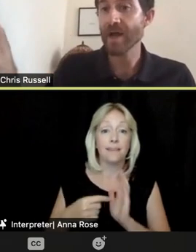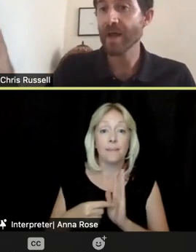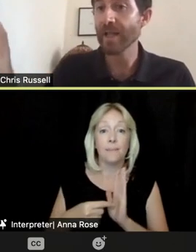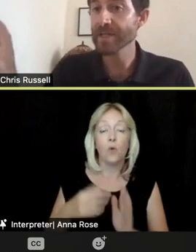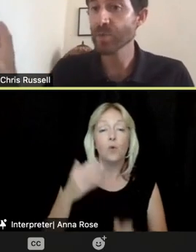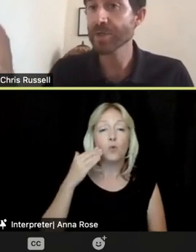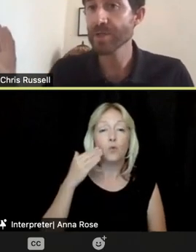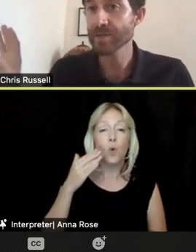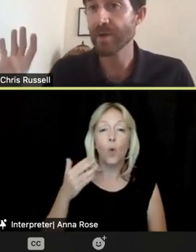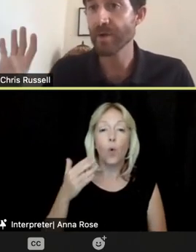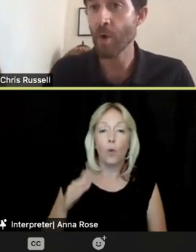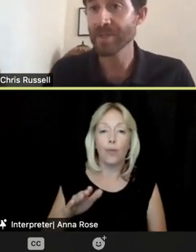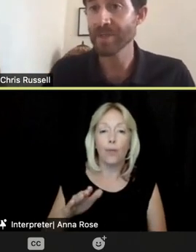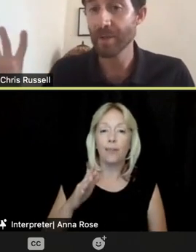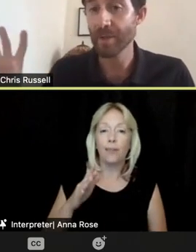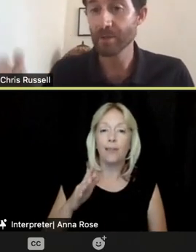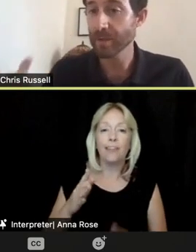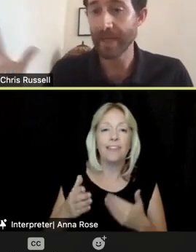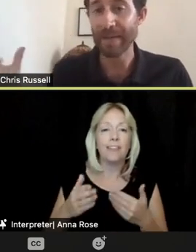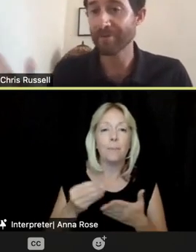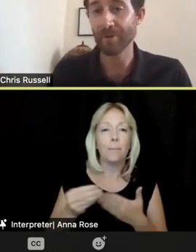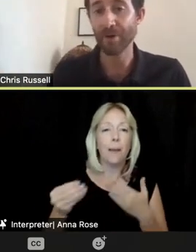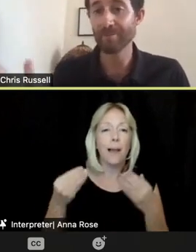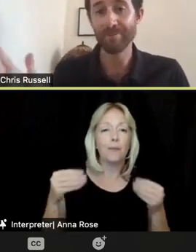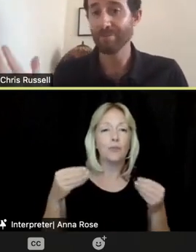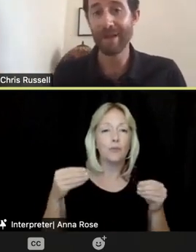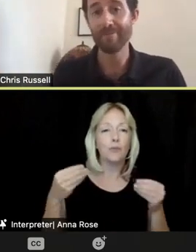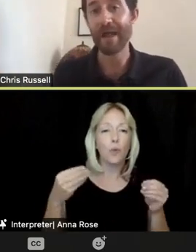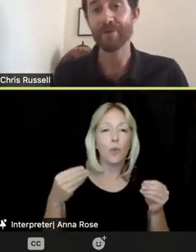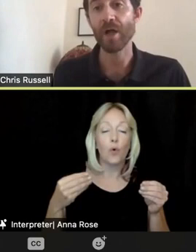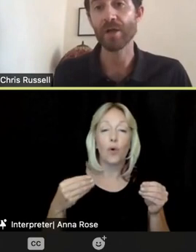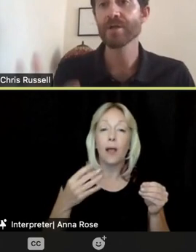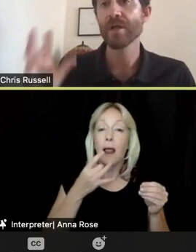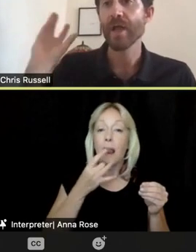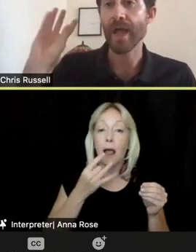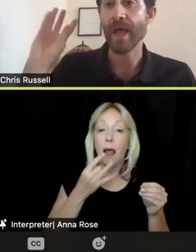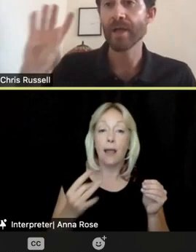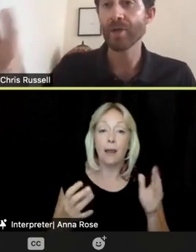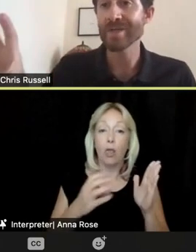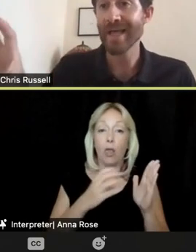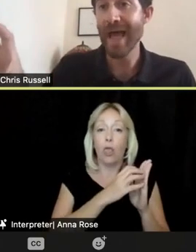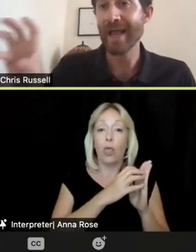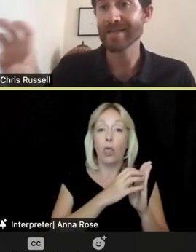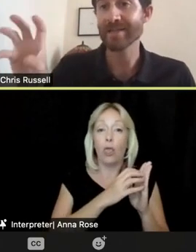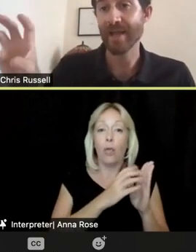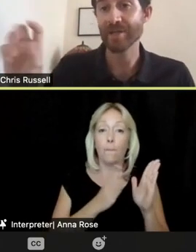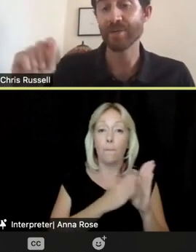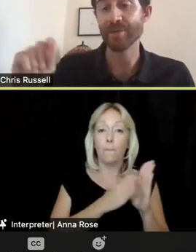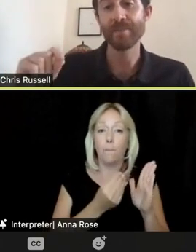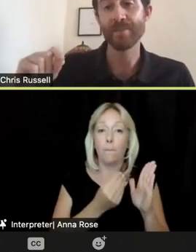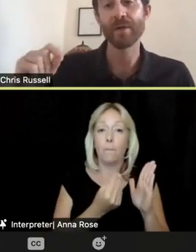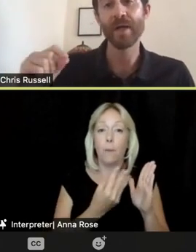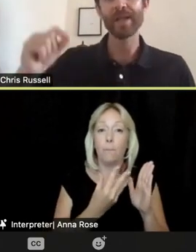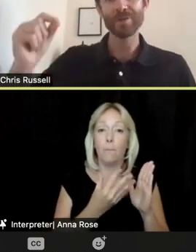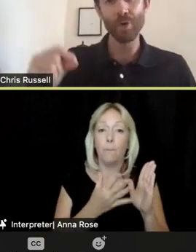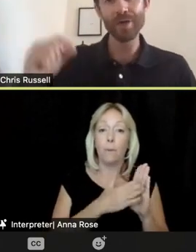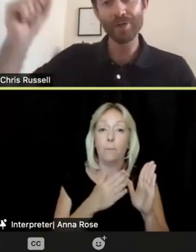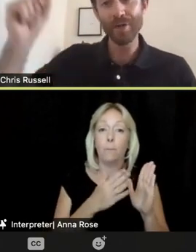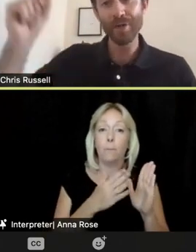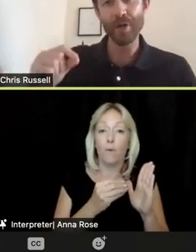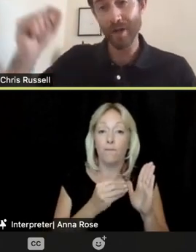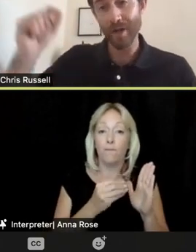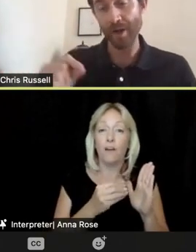kind of stick-on light switches from Home Depot. You can get them for like $5 and use that as the tangible symbol. And